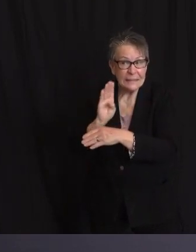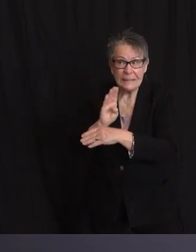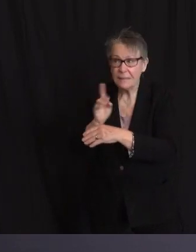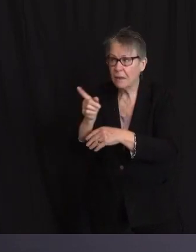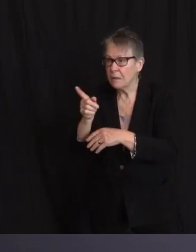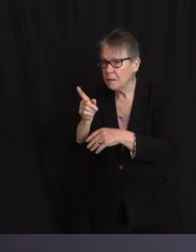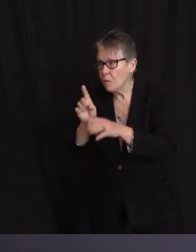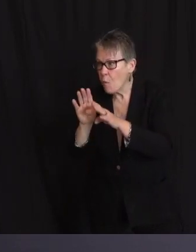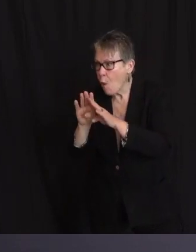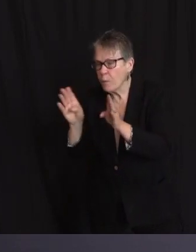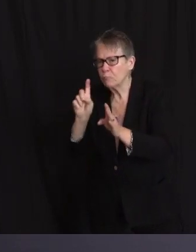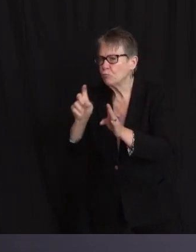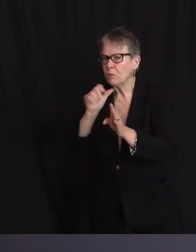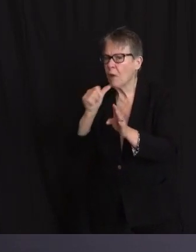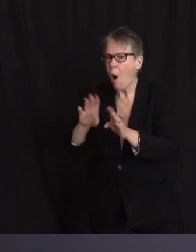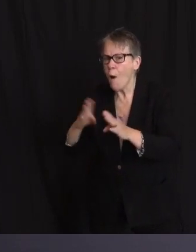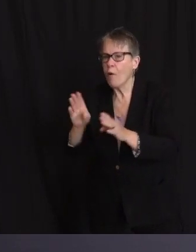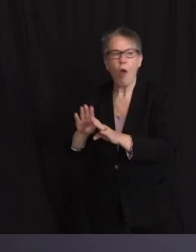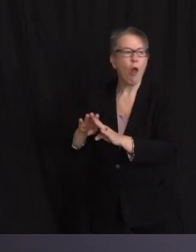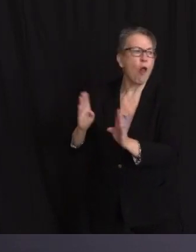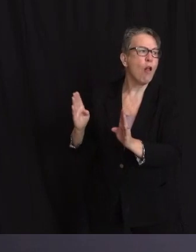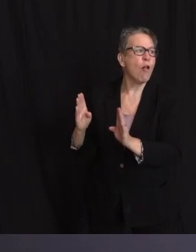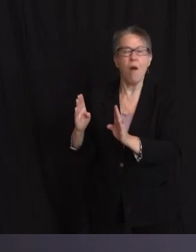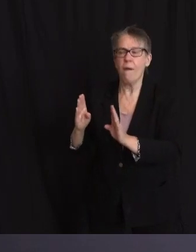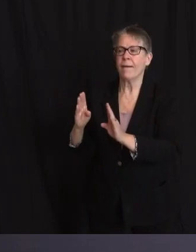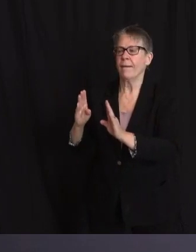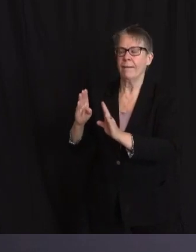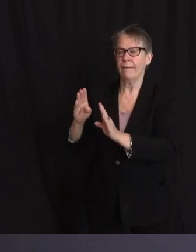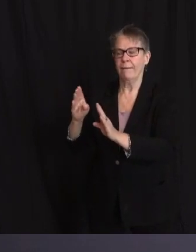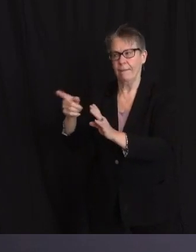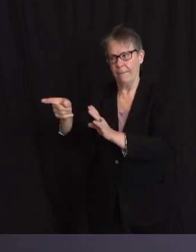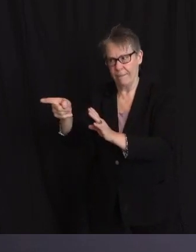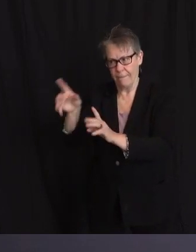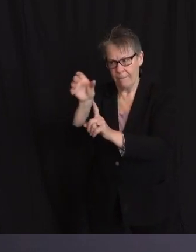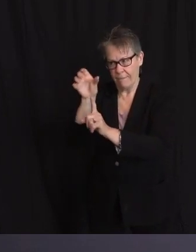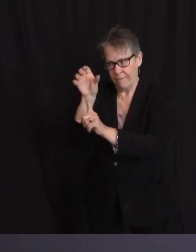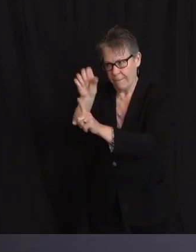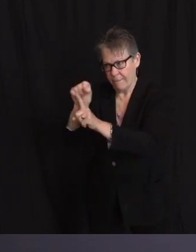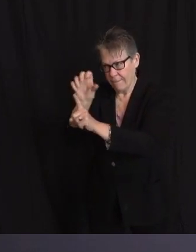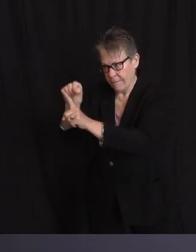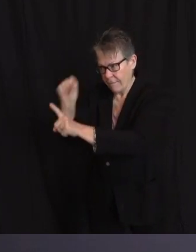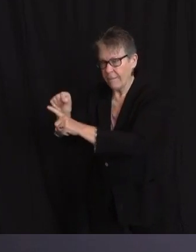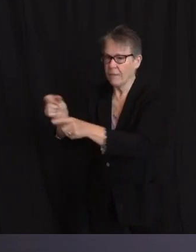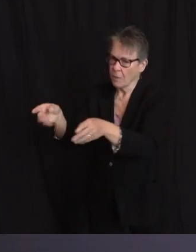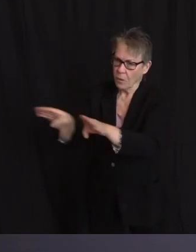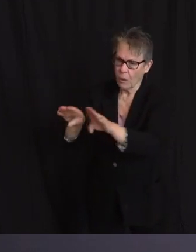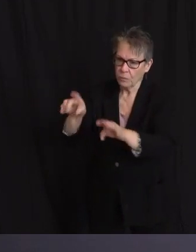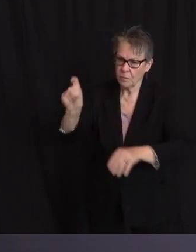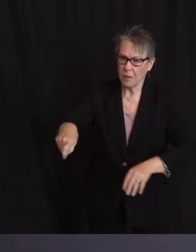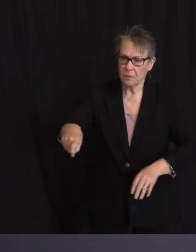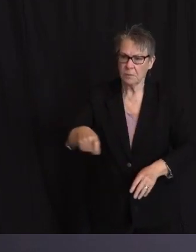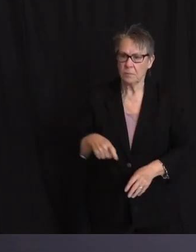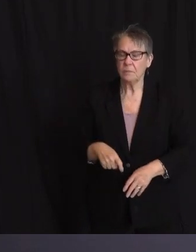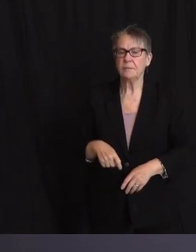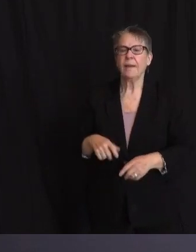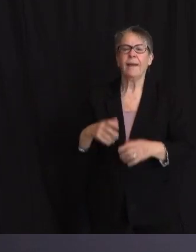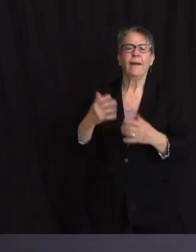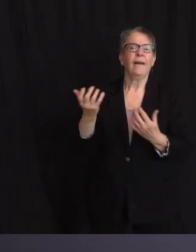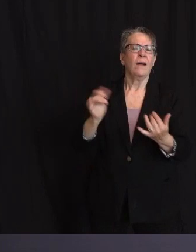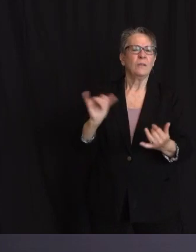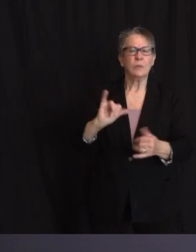and EO violations. In Lambertville, a subject was cited for being in a closed state park. In